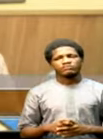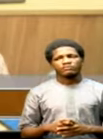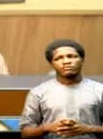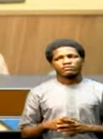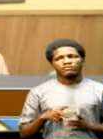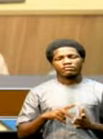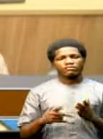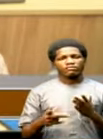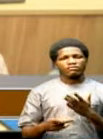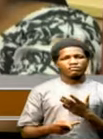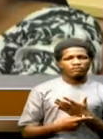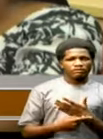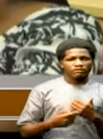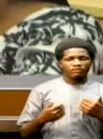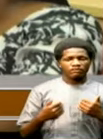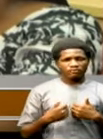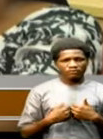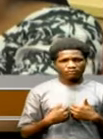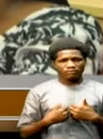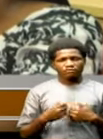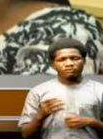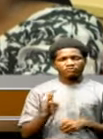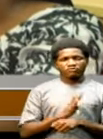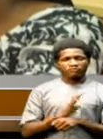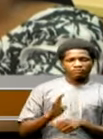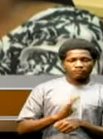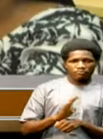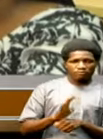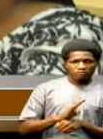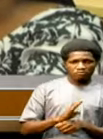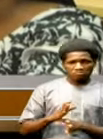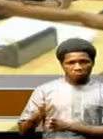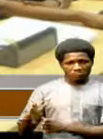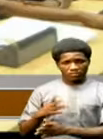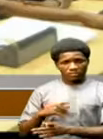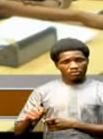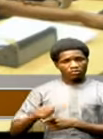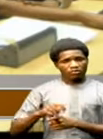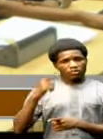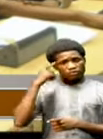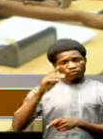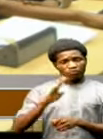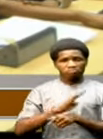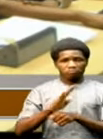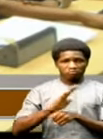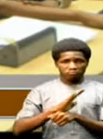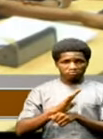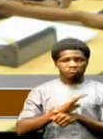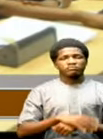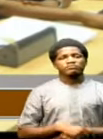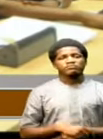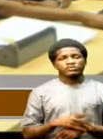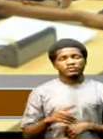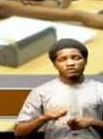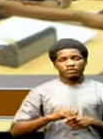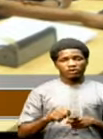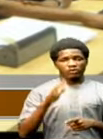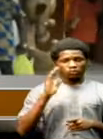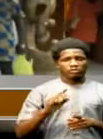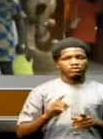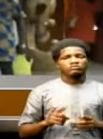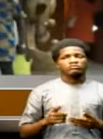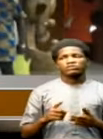an entrepreneurship startup scheme and pre-retirement training and a business startup scheme. And the training will last for a